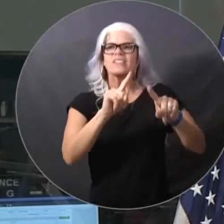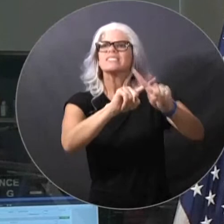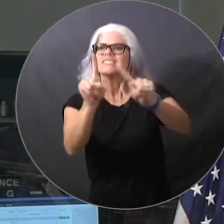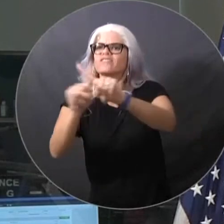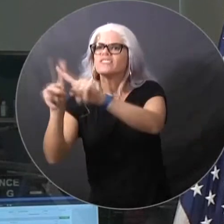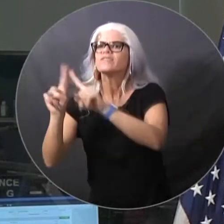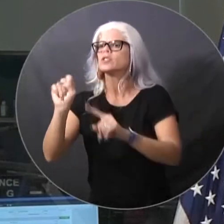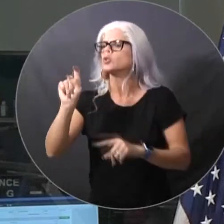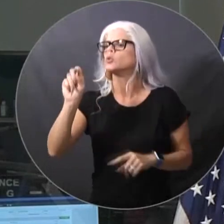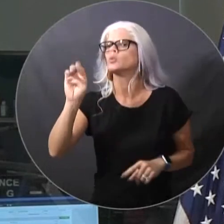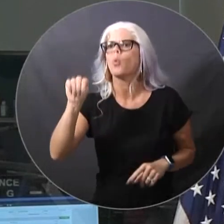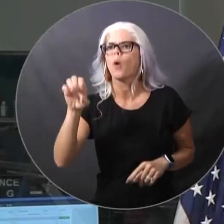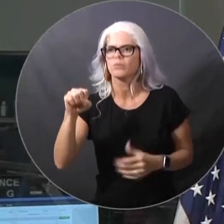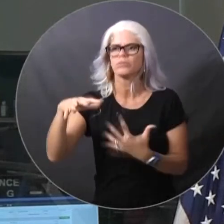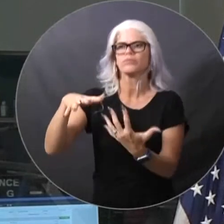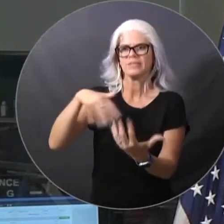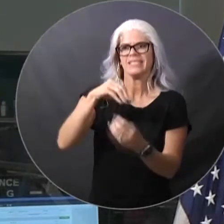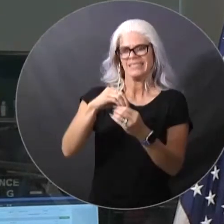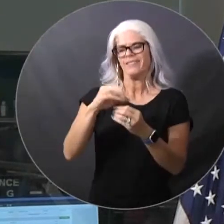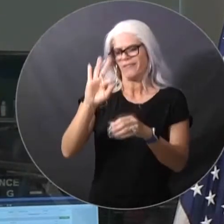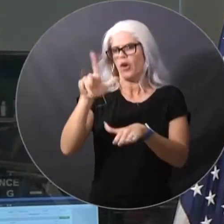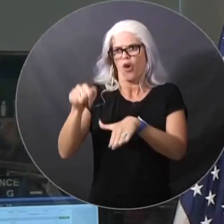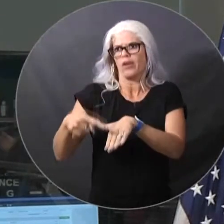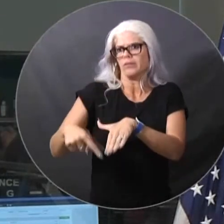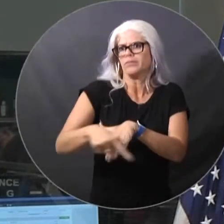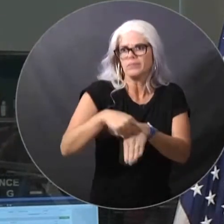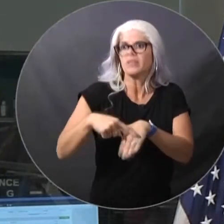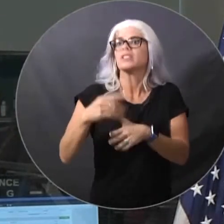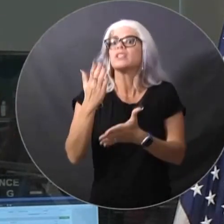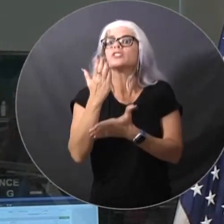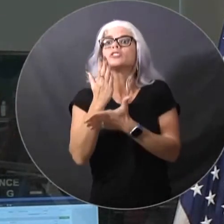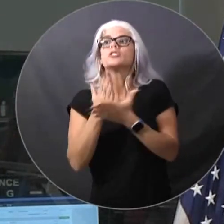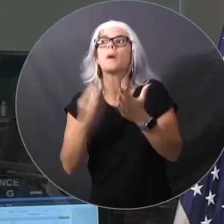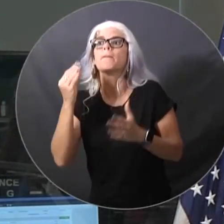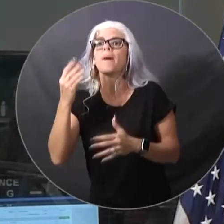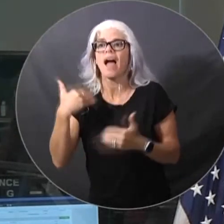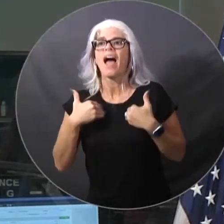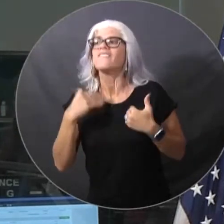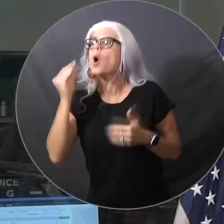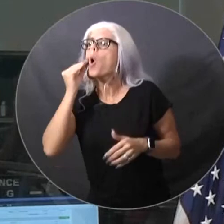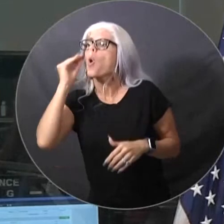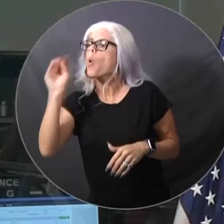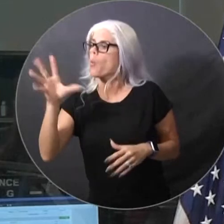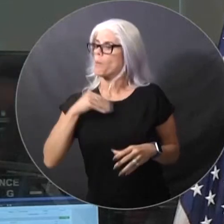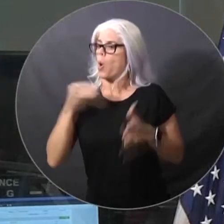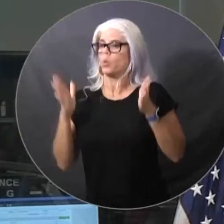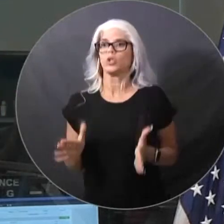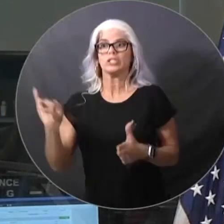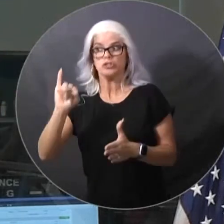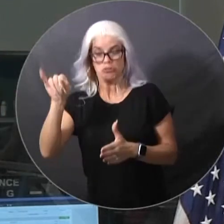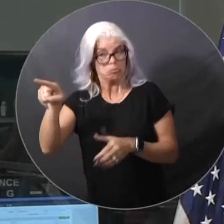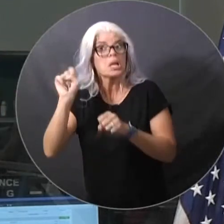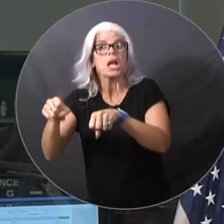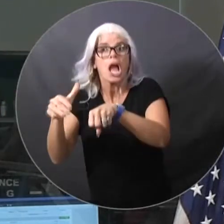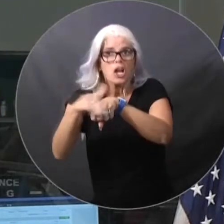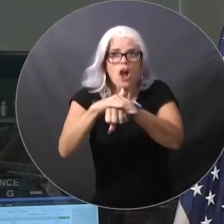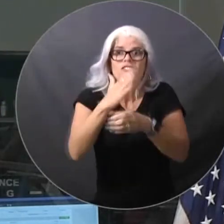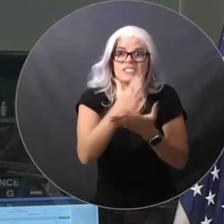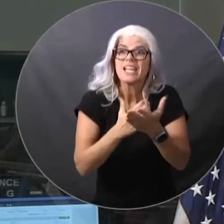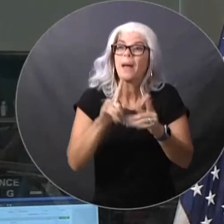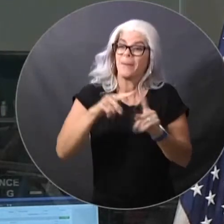have this about the homeowners policy will cover certain things, but the flood policy